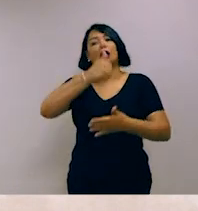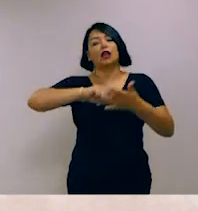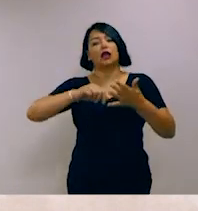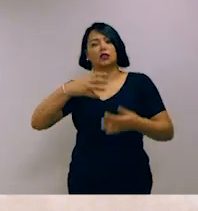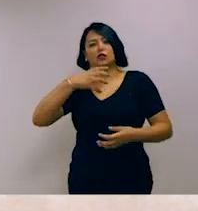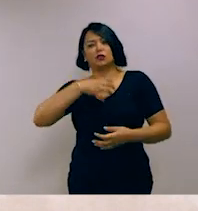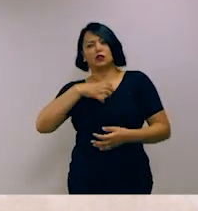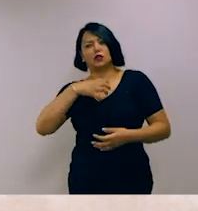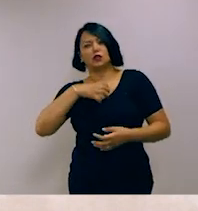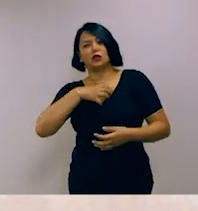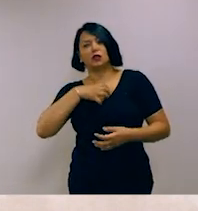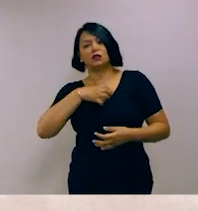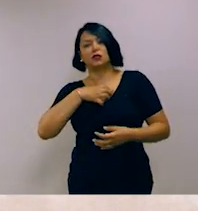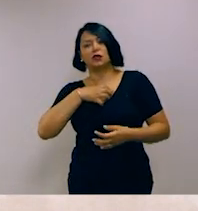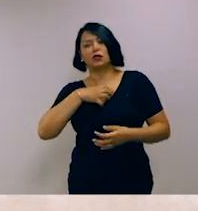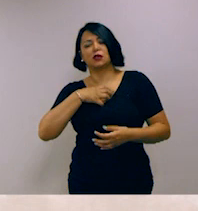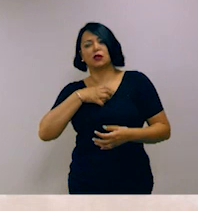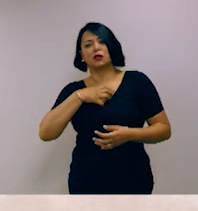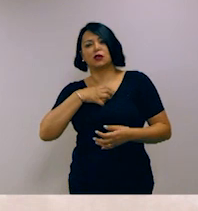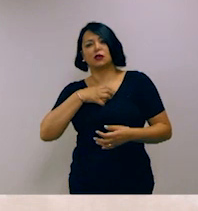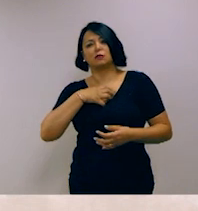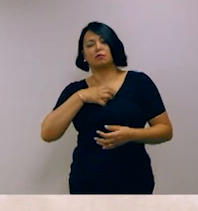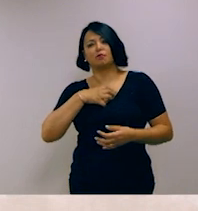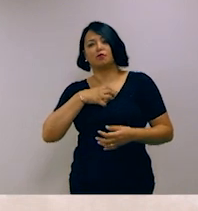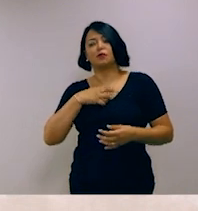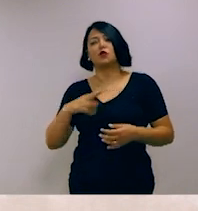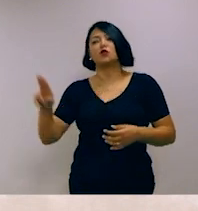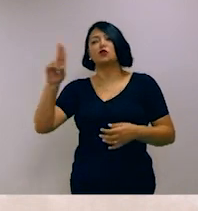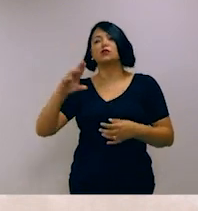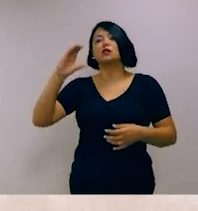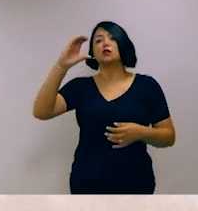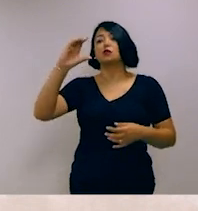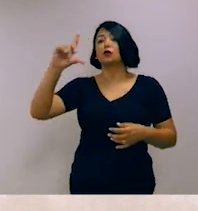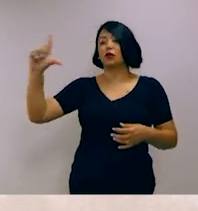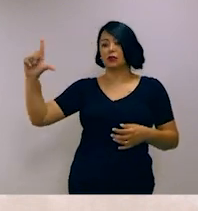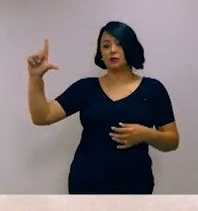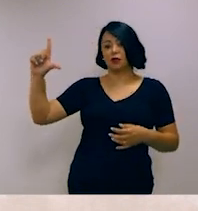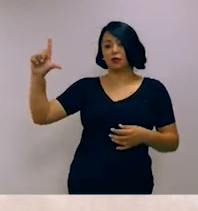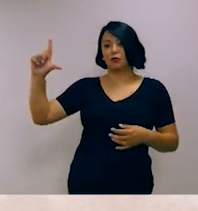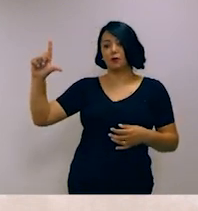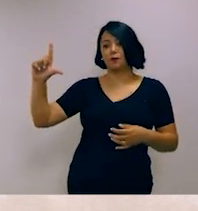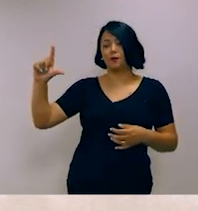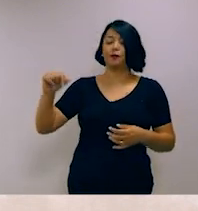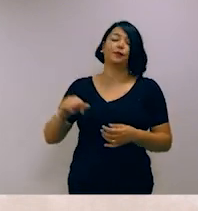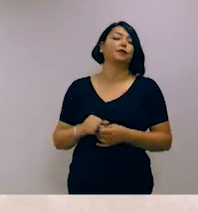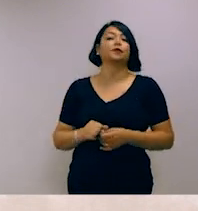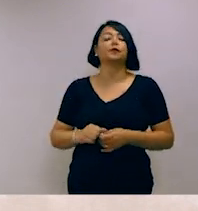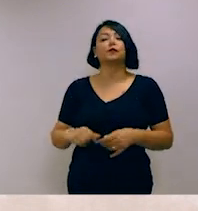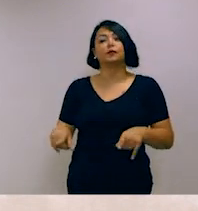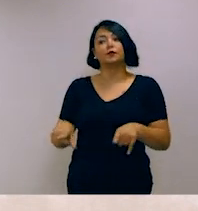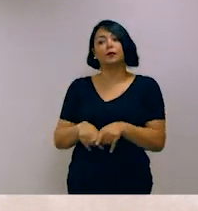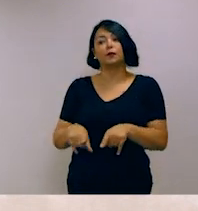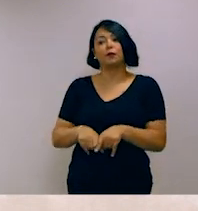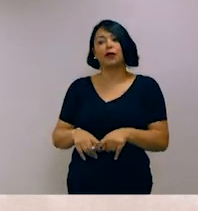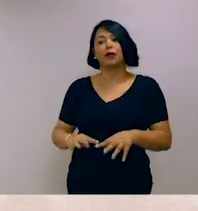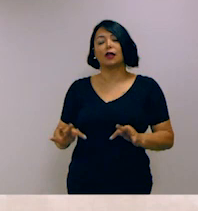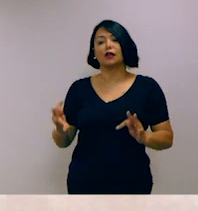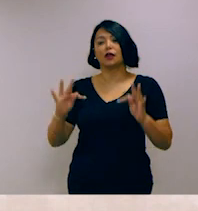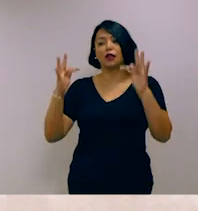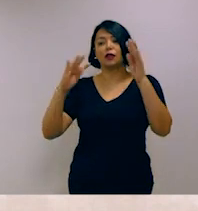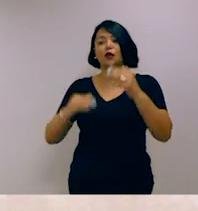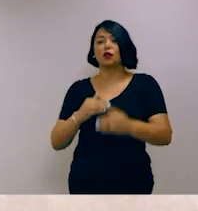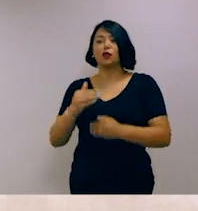had an analysis of the feelings, so we developed a classifier of these feelings,